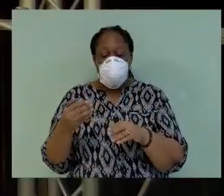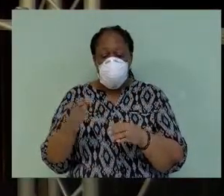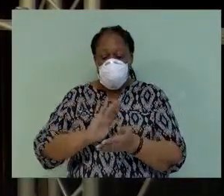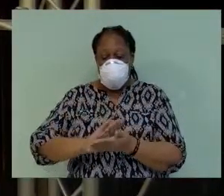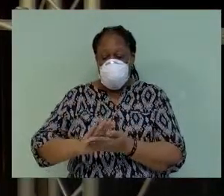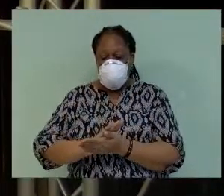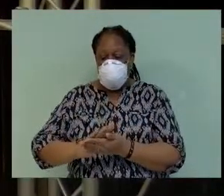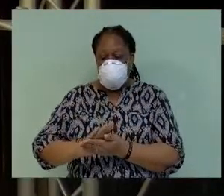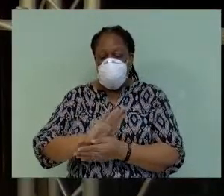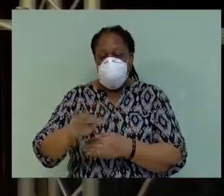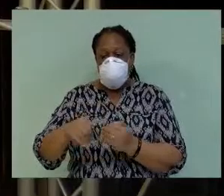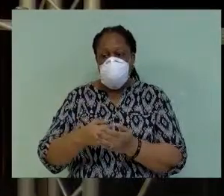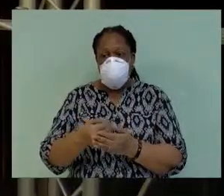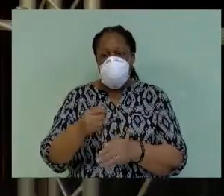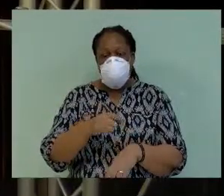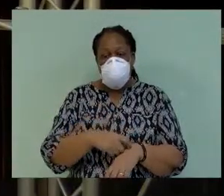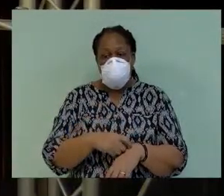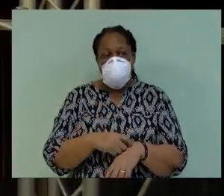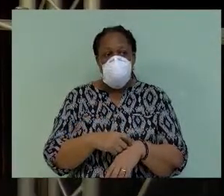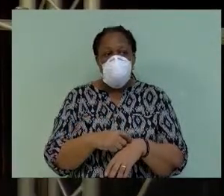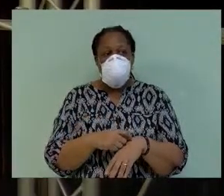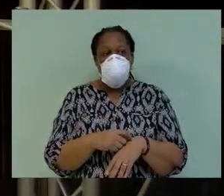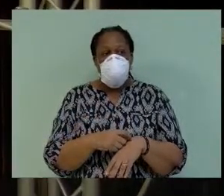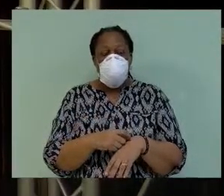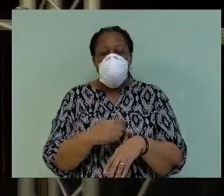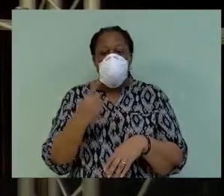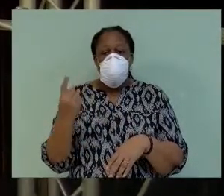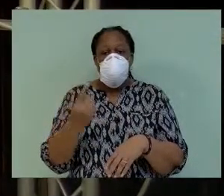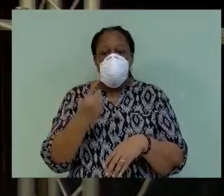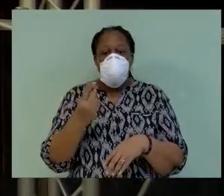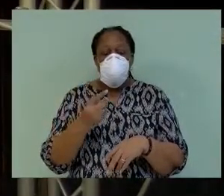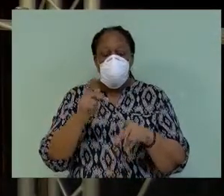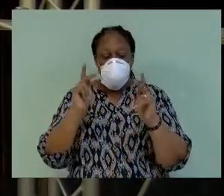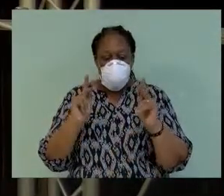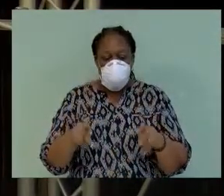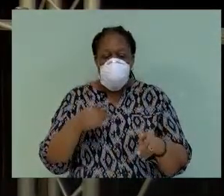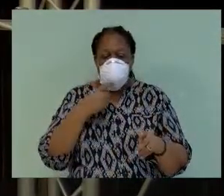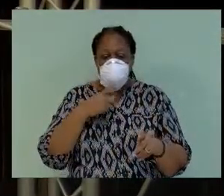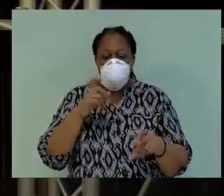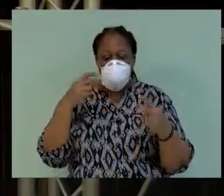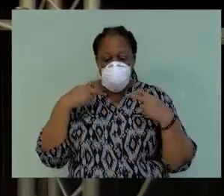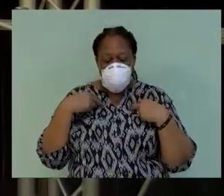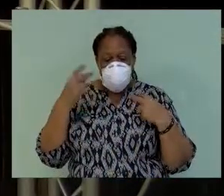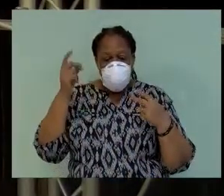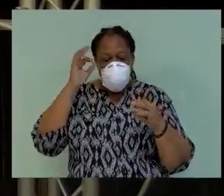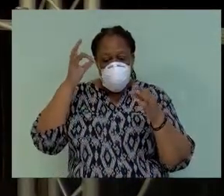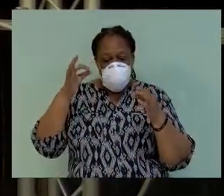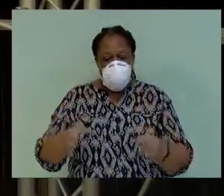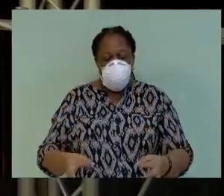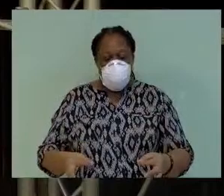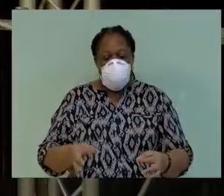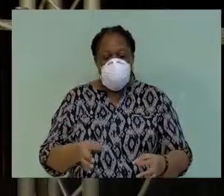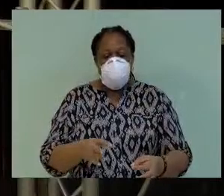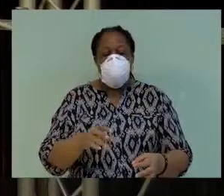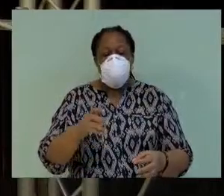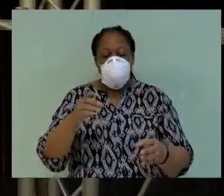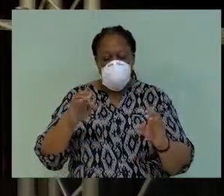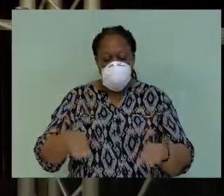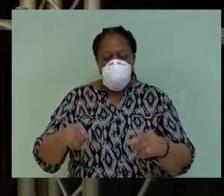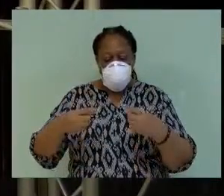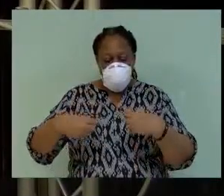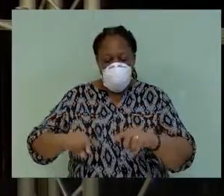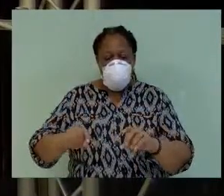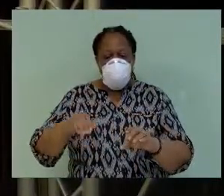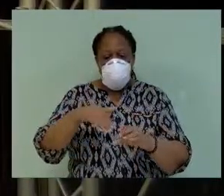Only clients and representatives are allowed in the courtroom at a given time. 5. All parties must